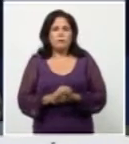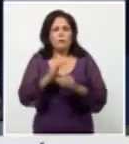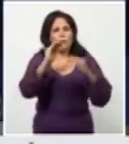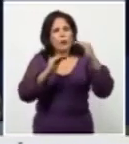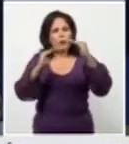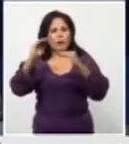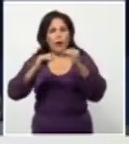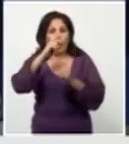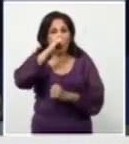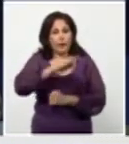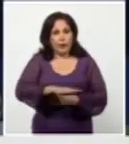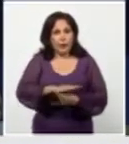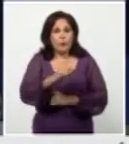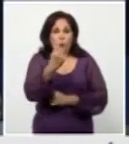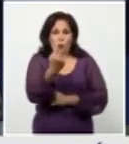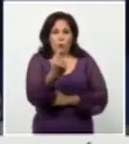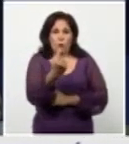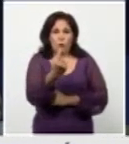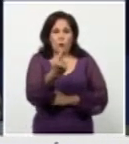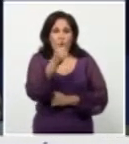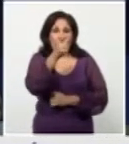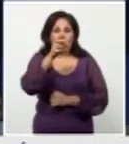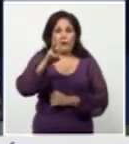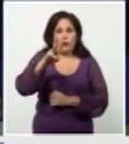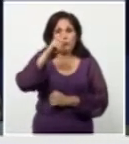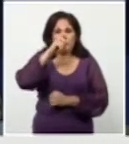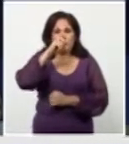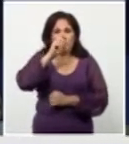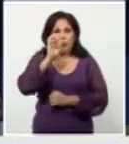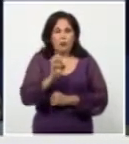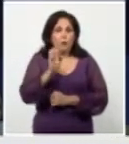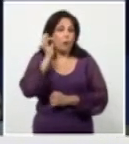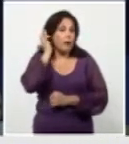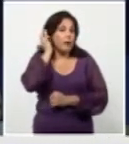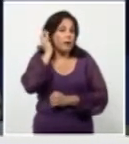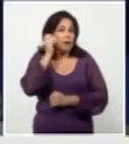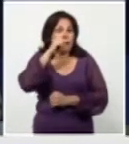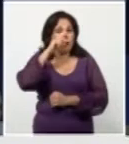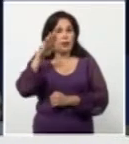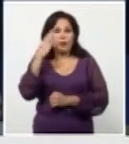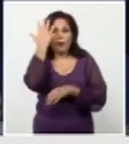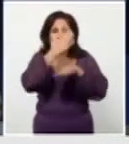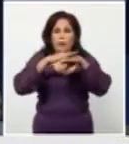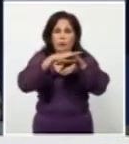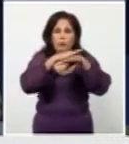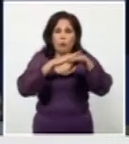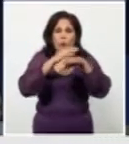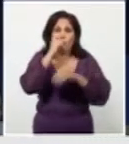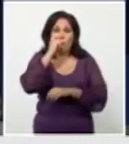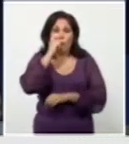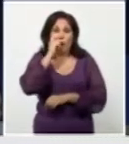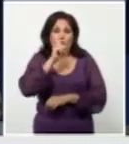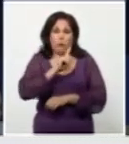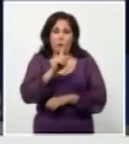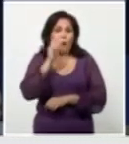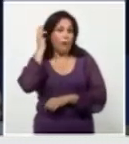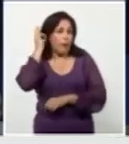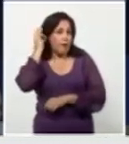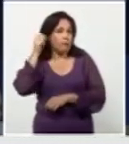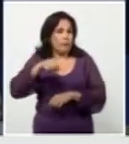niño de 13 By años de edad. age groups, there is a 13-year-old girl from Havana, a positive case